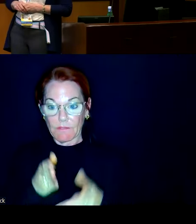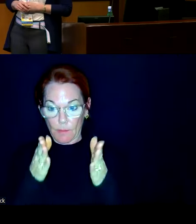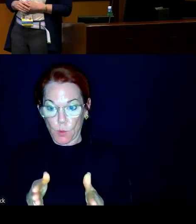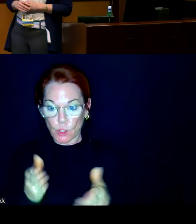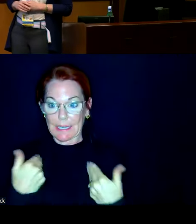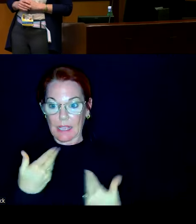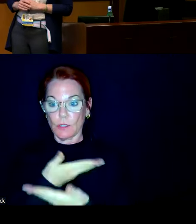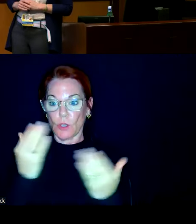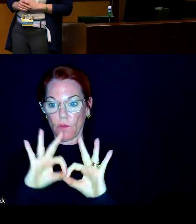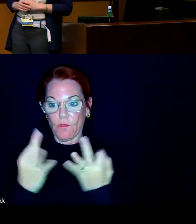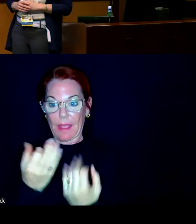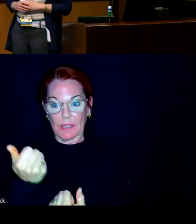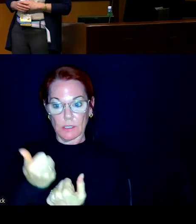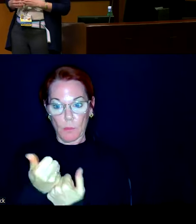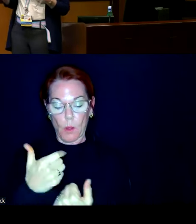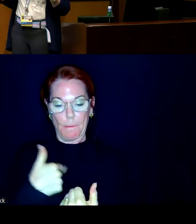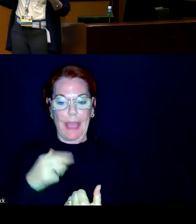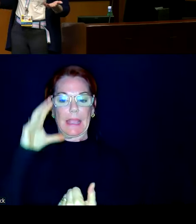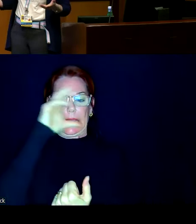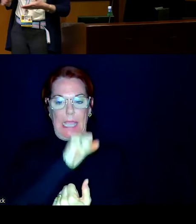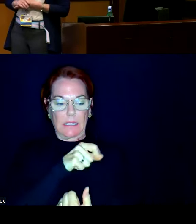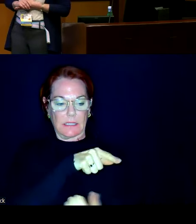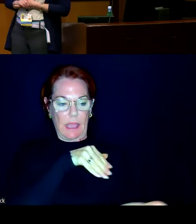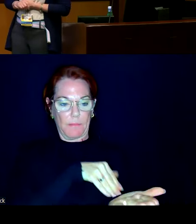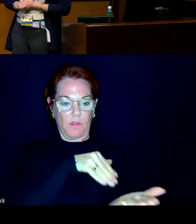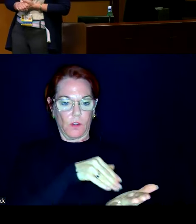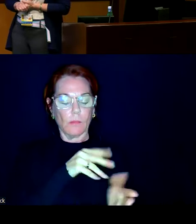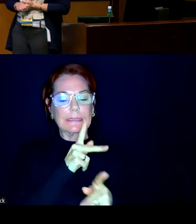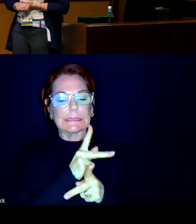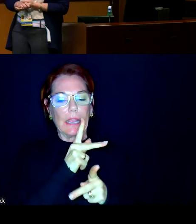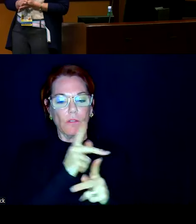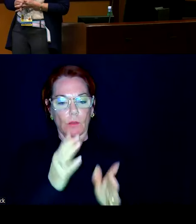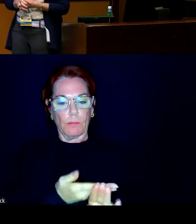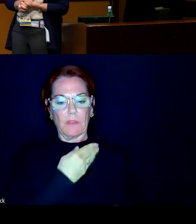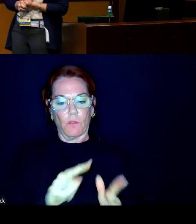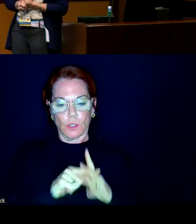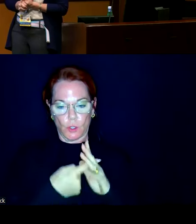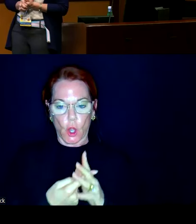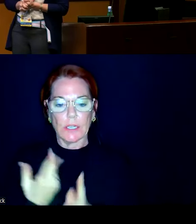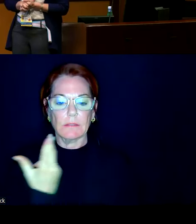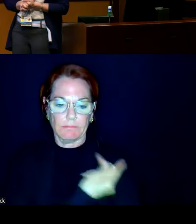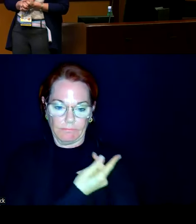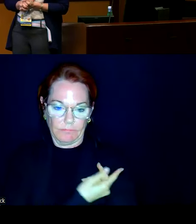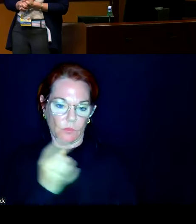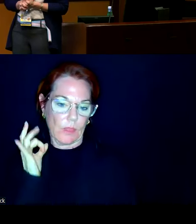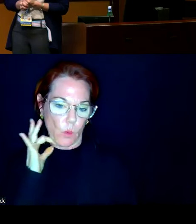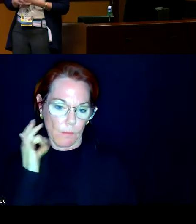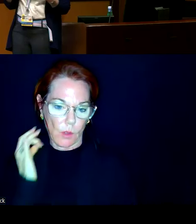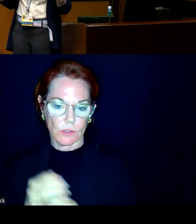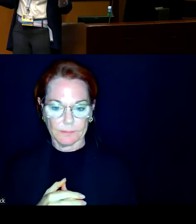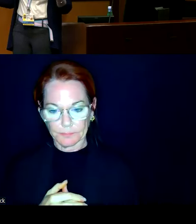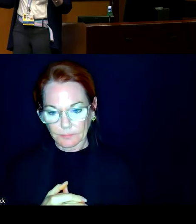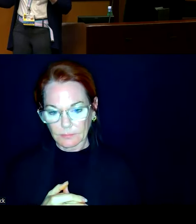cautious before they start them on hormones. In general, we're not doing surgeries on trans and gender diverse folks. You know,